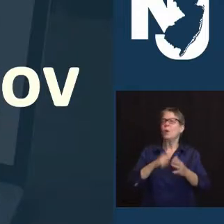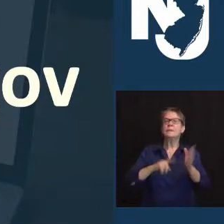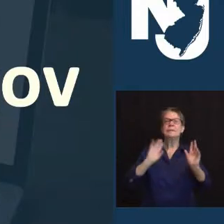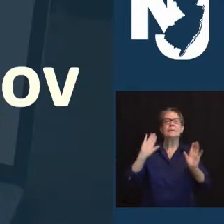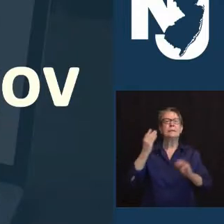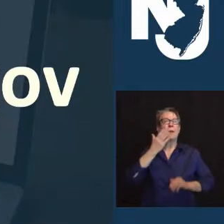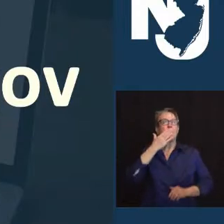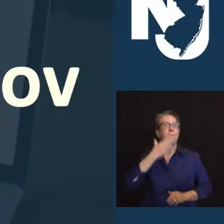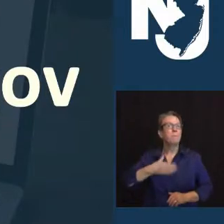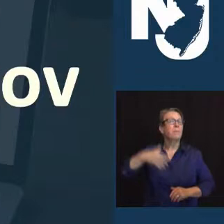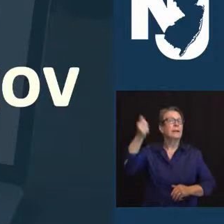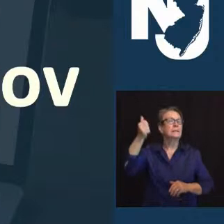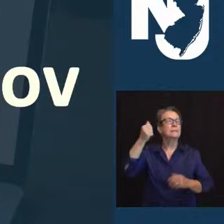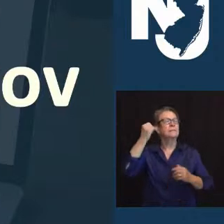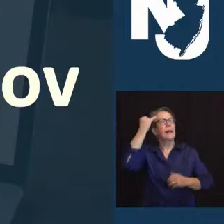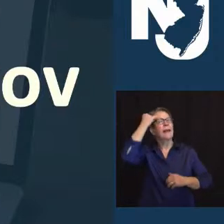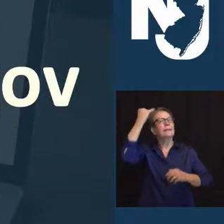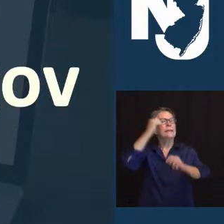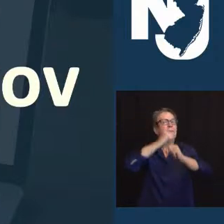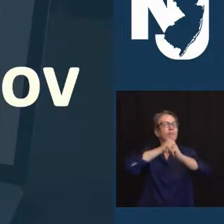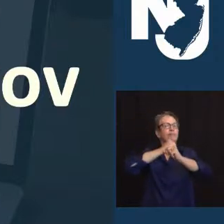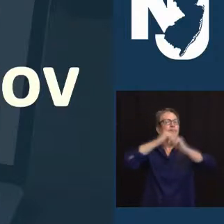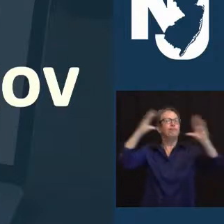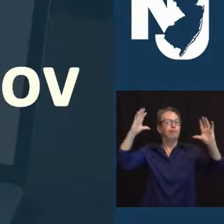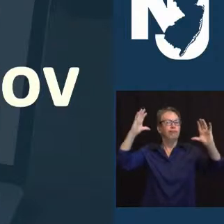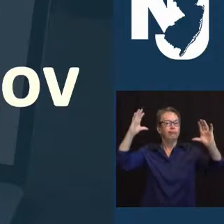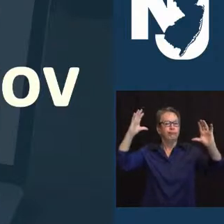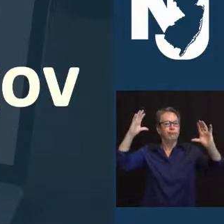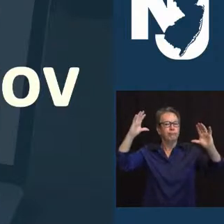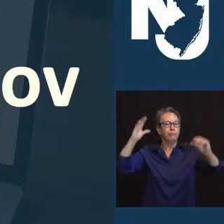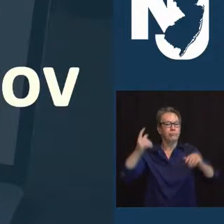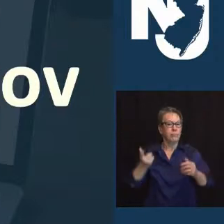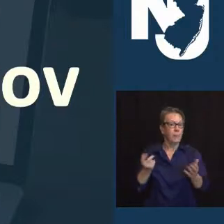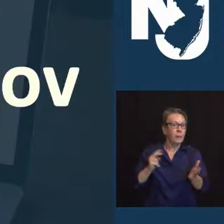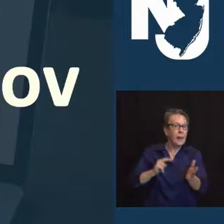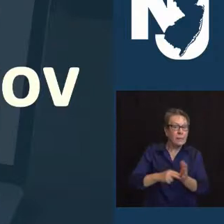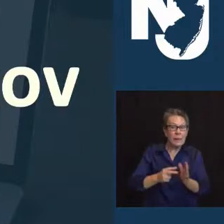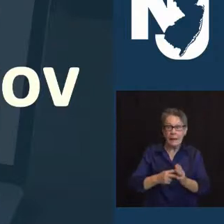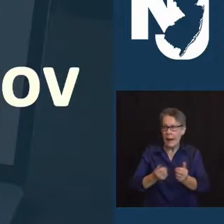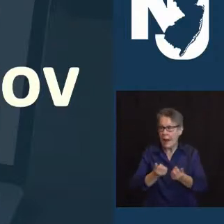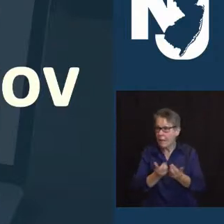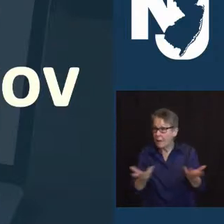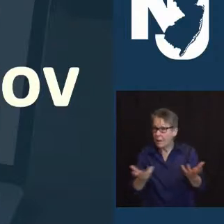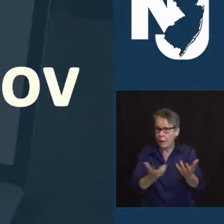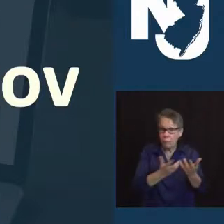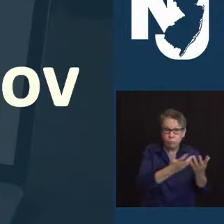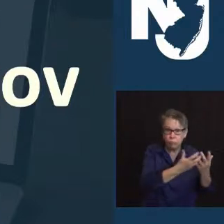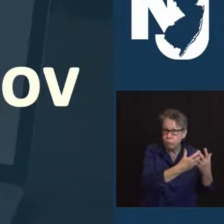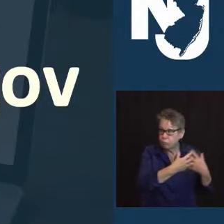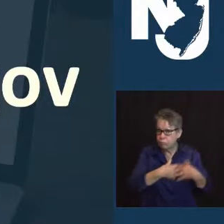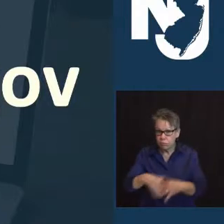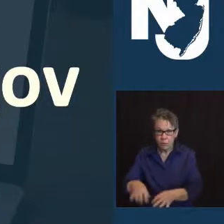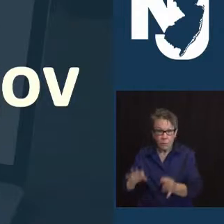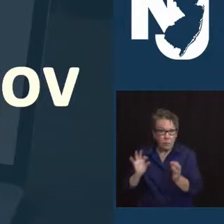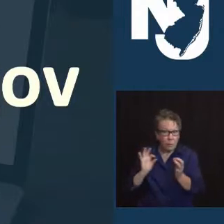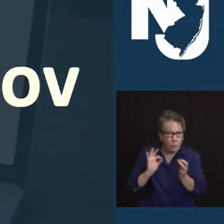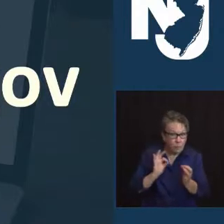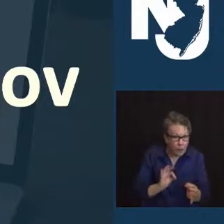are assuming that everything we need to work in our favor does just that. We would want to see an